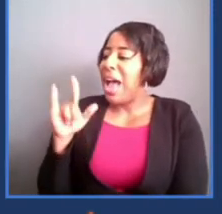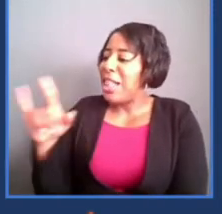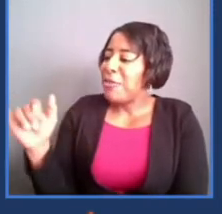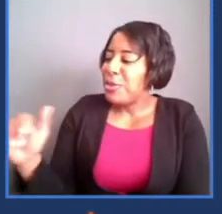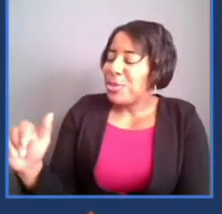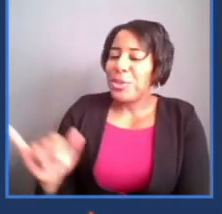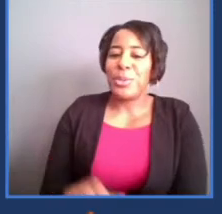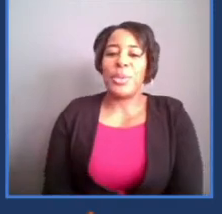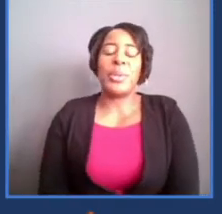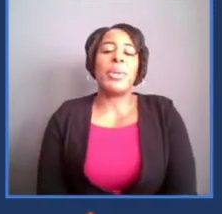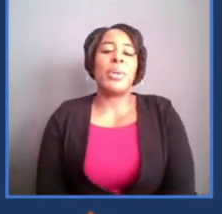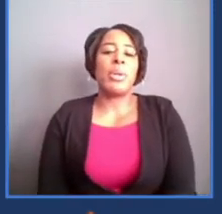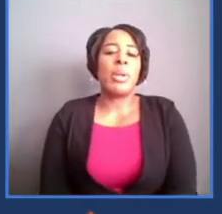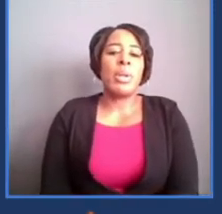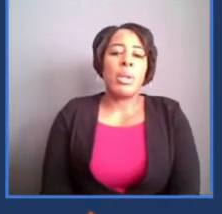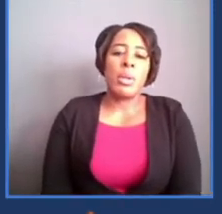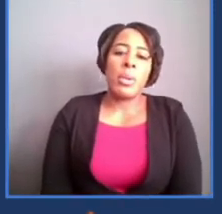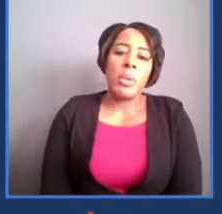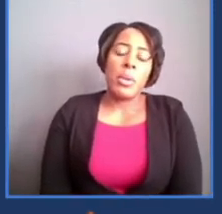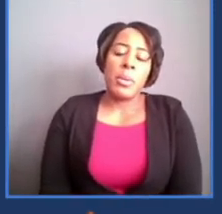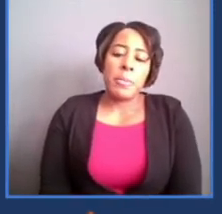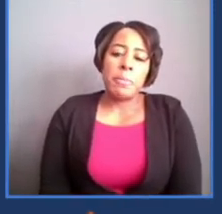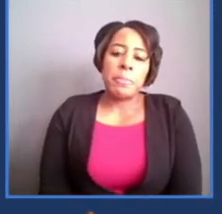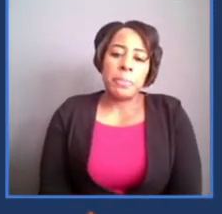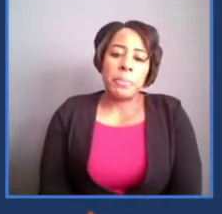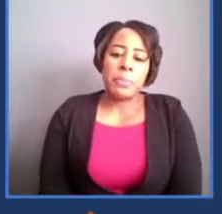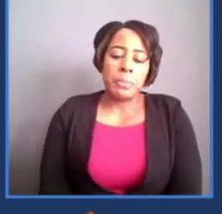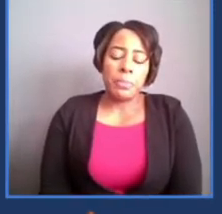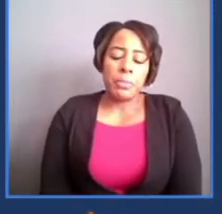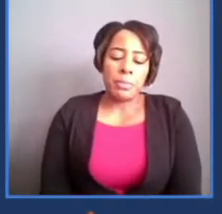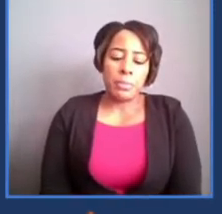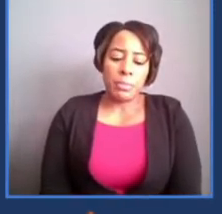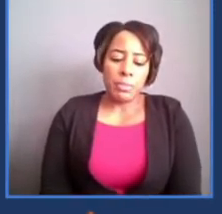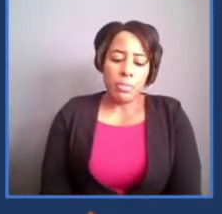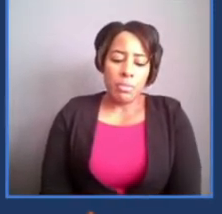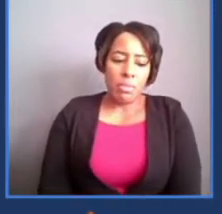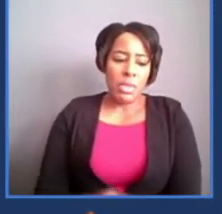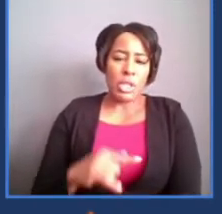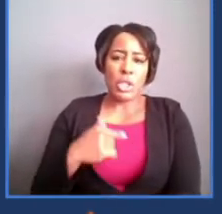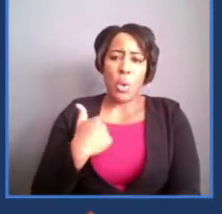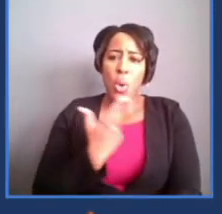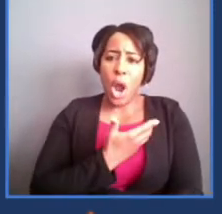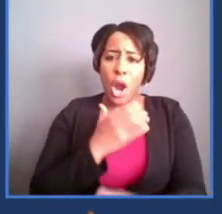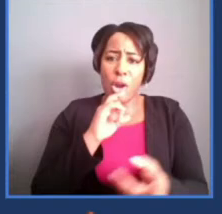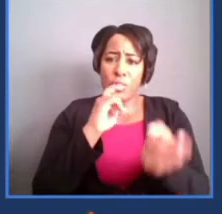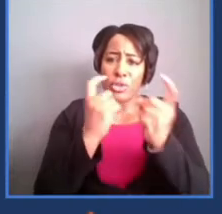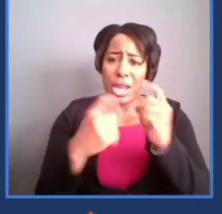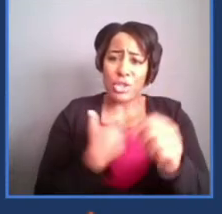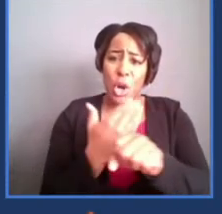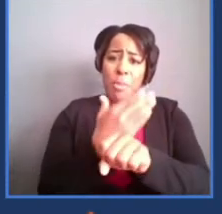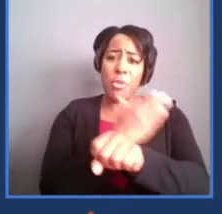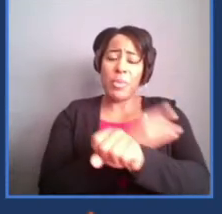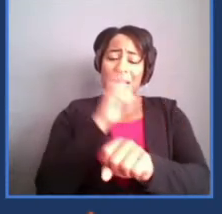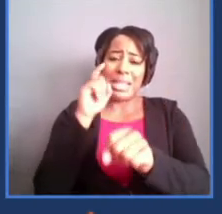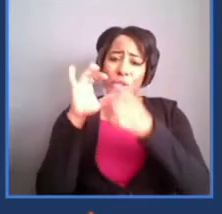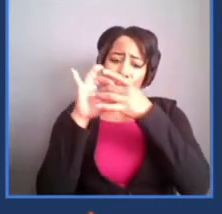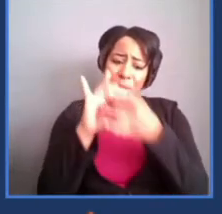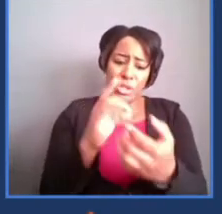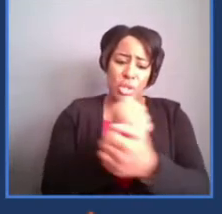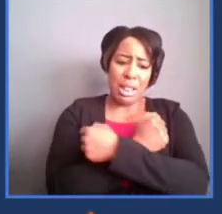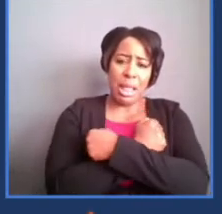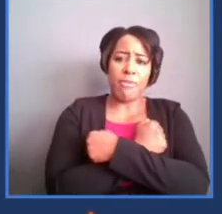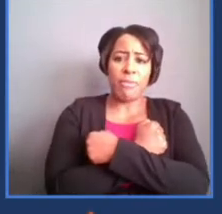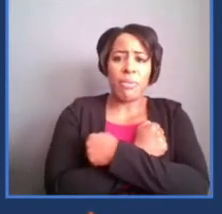And we are building a movement based on love for health, jobs, and